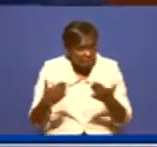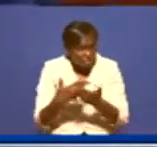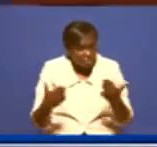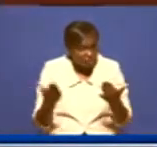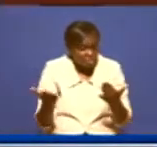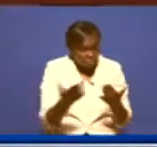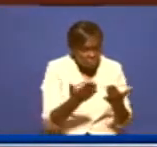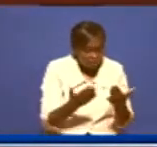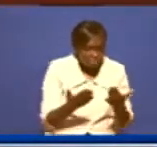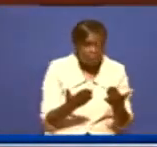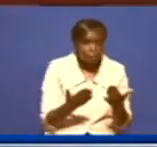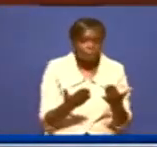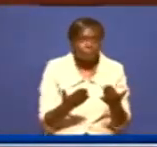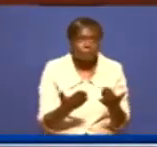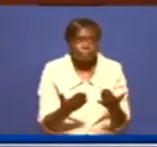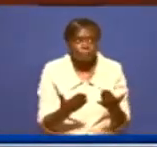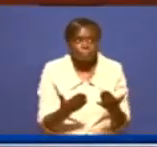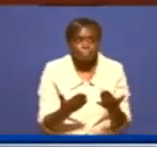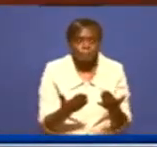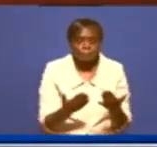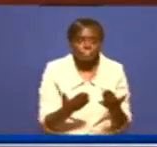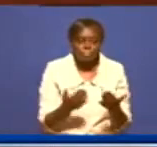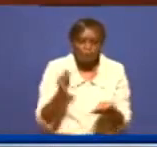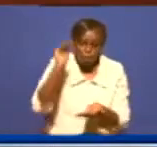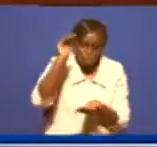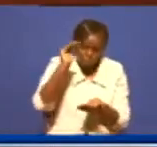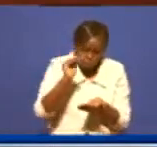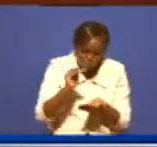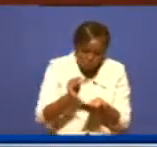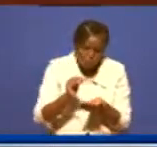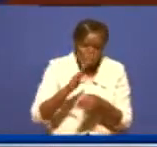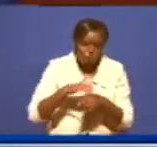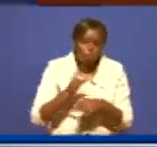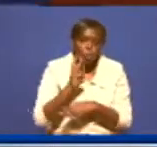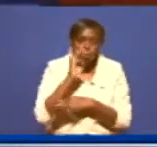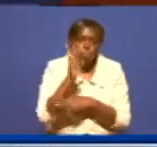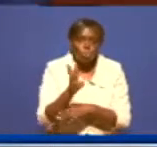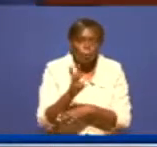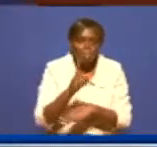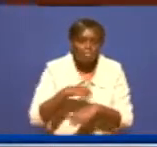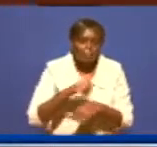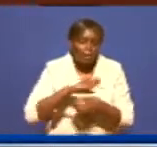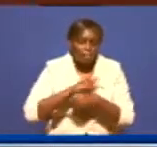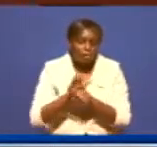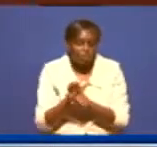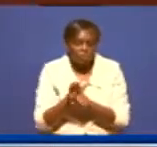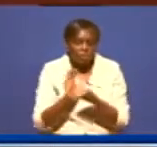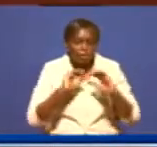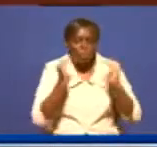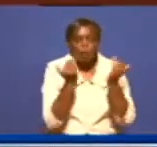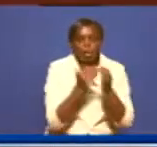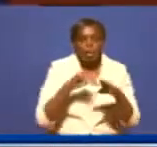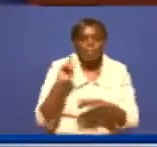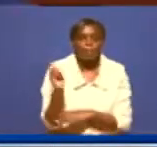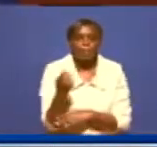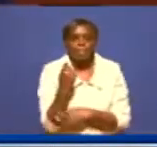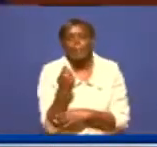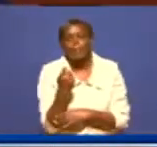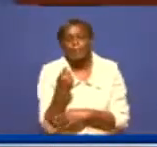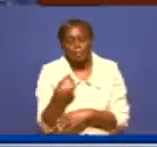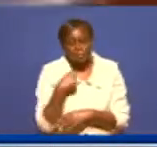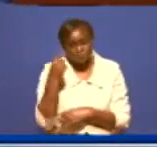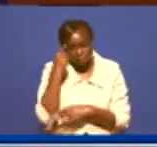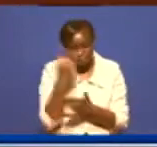Madam Speaker, decrease those of goodwill, especially during the pandemic across the world, especially in Kenya. And I think some